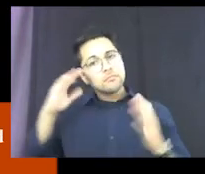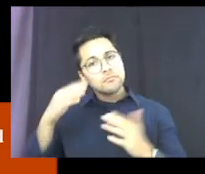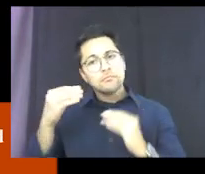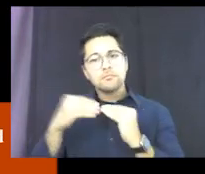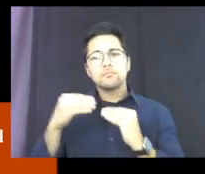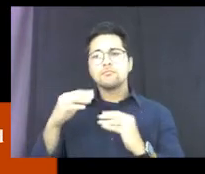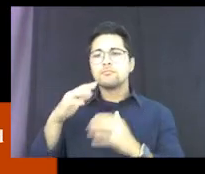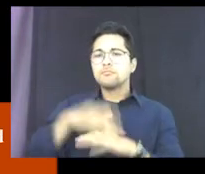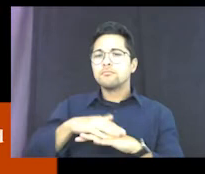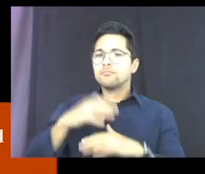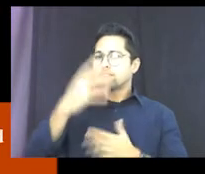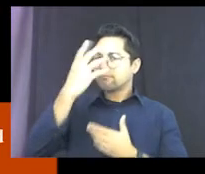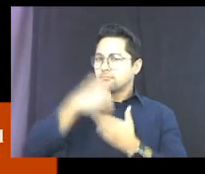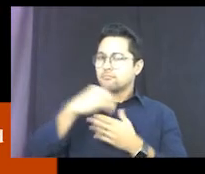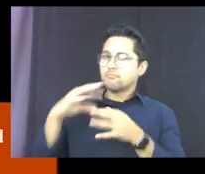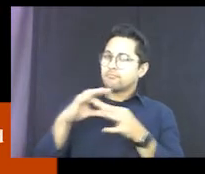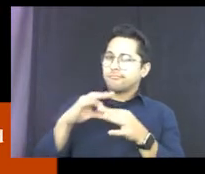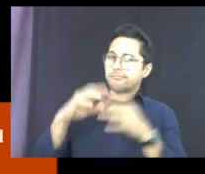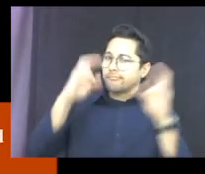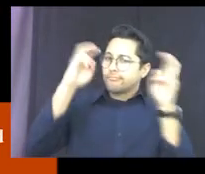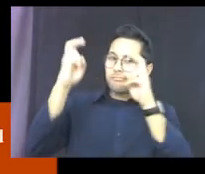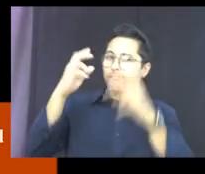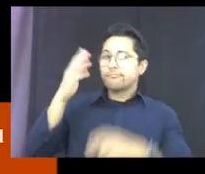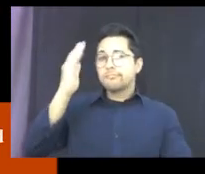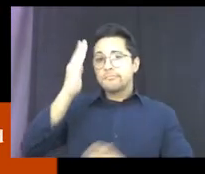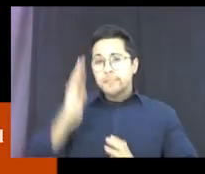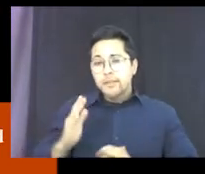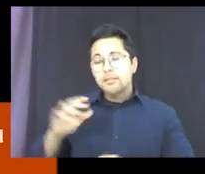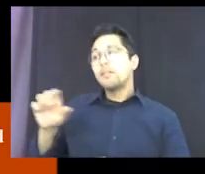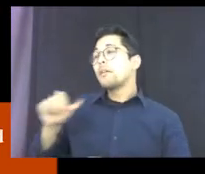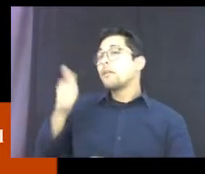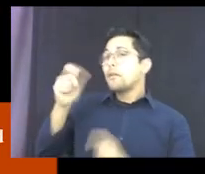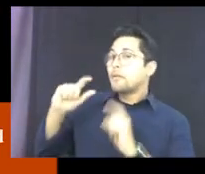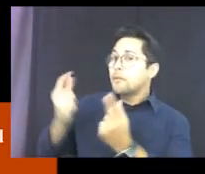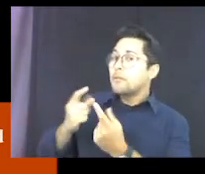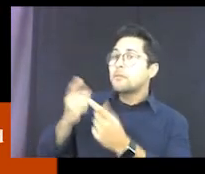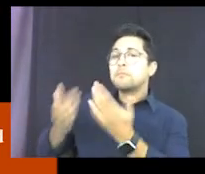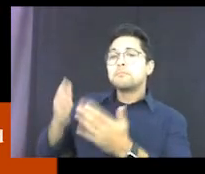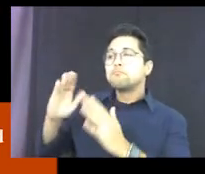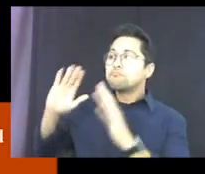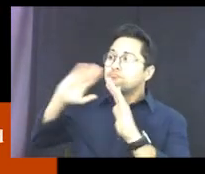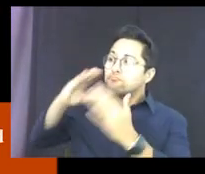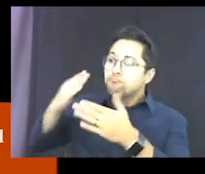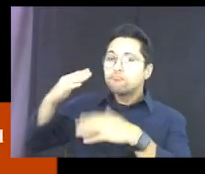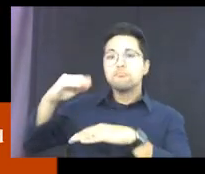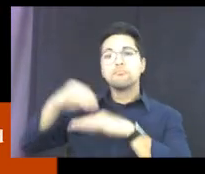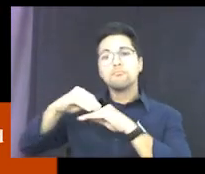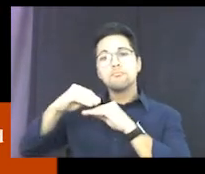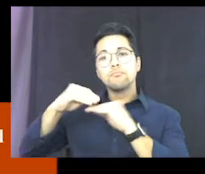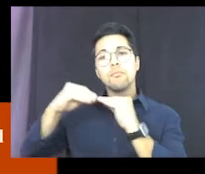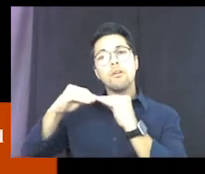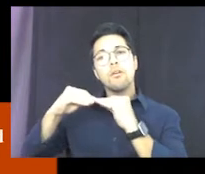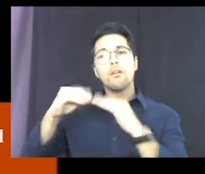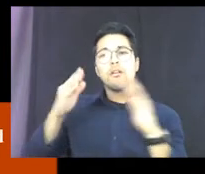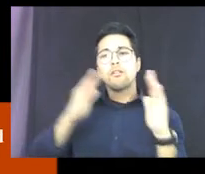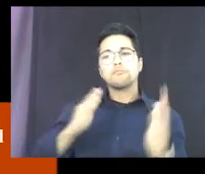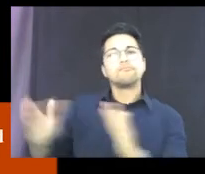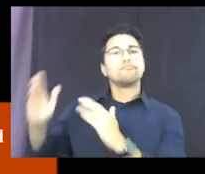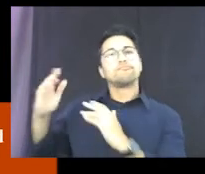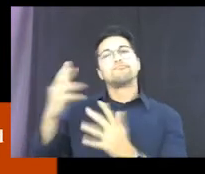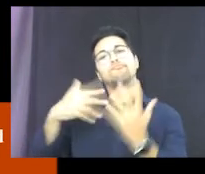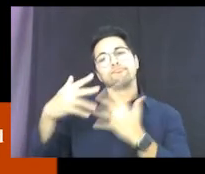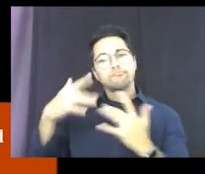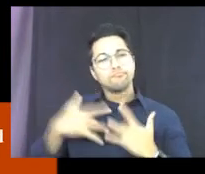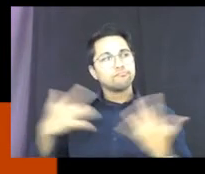on autism-related discussions and speakers, and other groups may focus more on organizing social events for